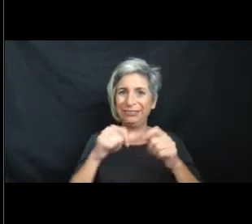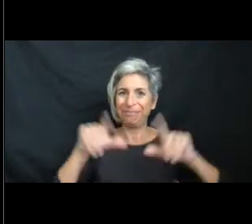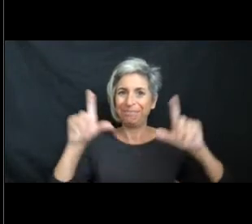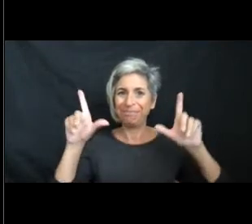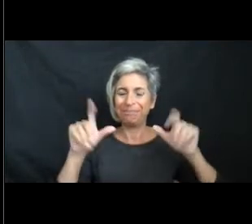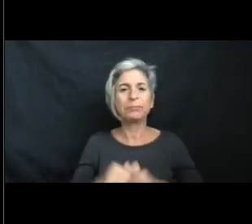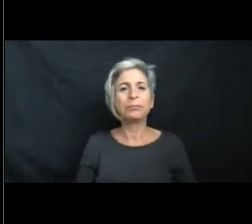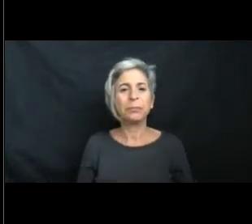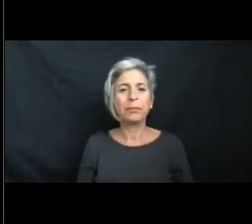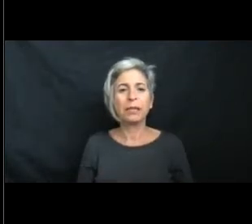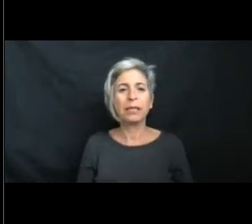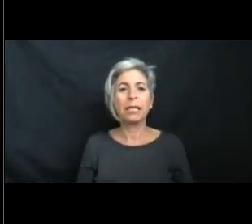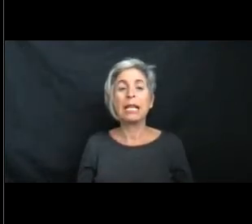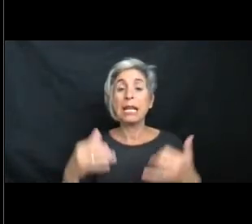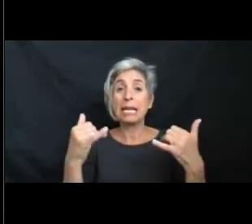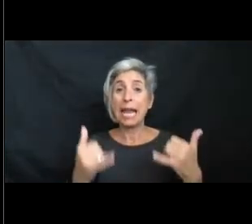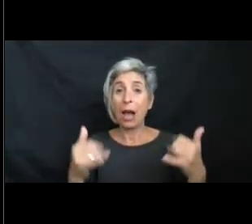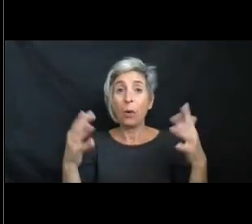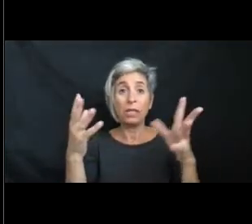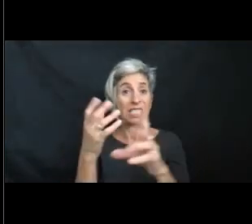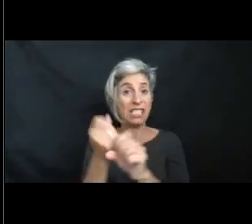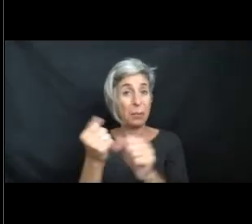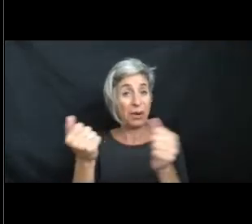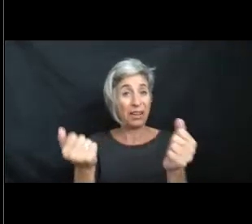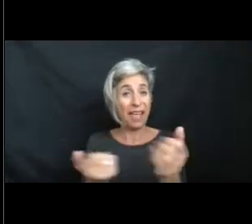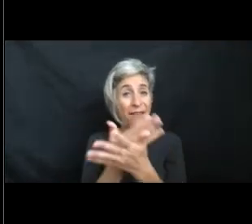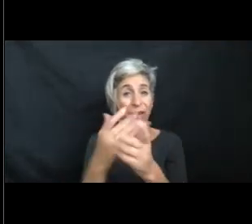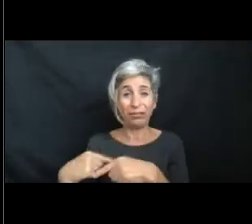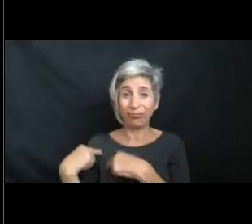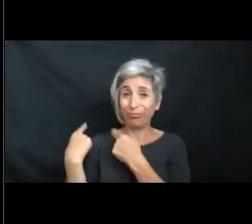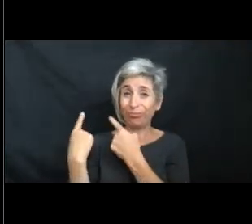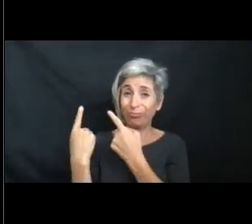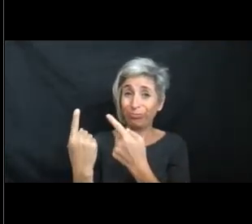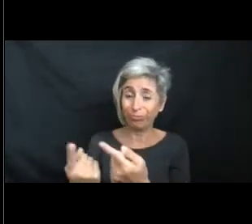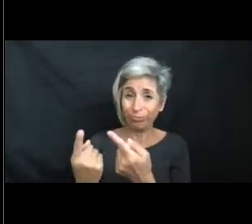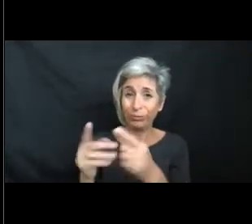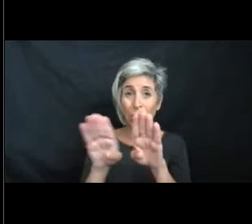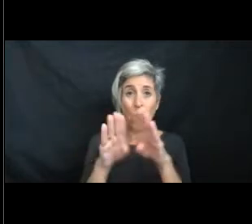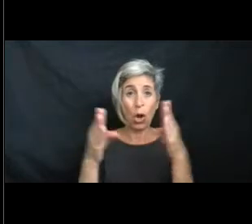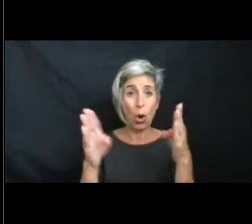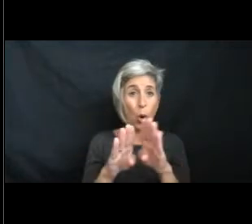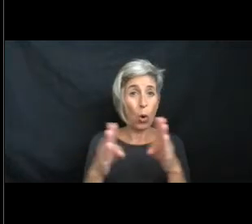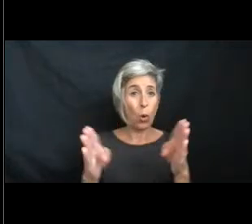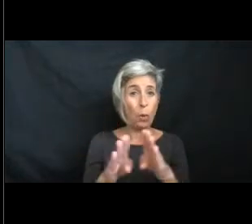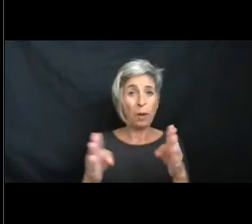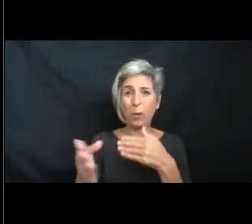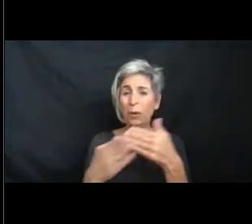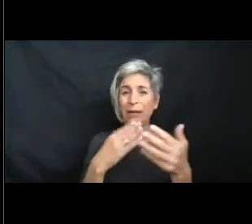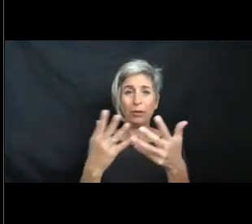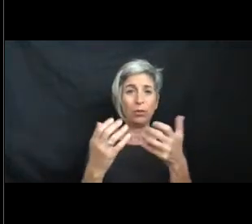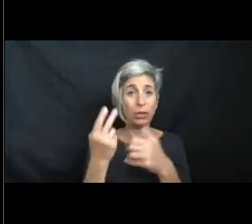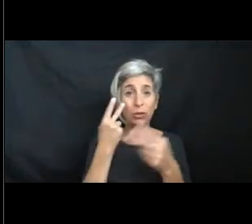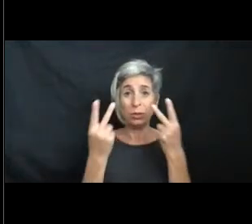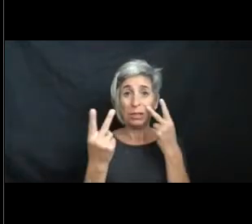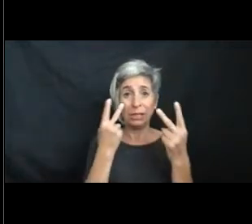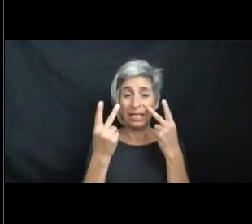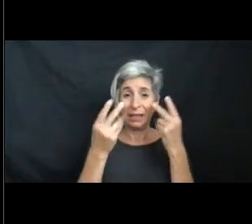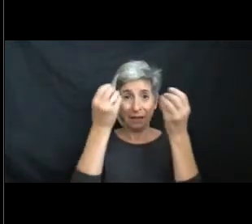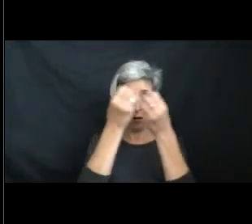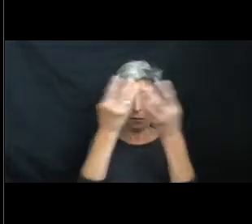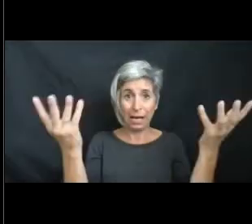So confirm and submit, you have a summary of everything you've done up to here. You can open up any of these arrows and then you'll have the information. So